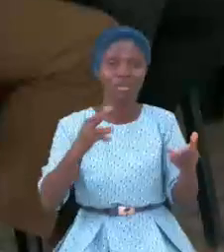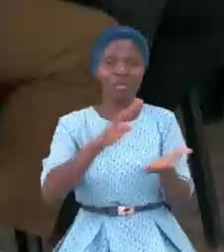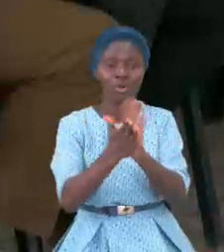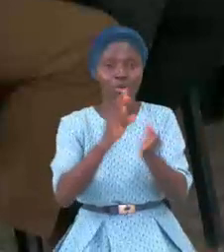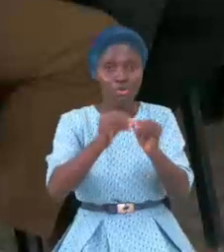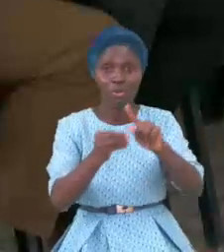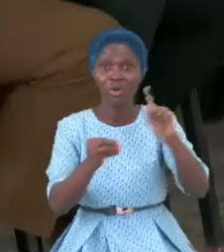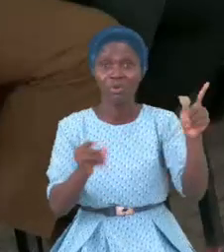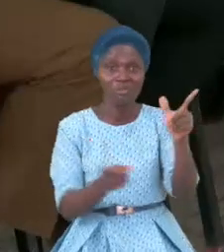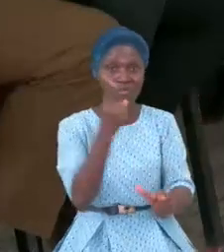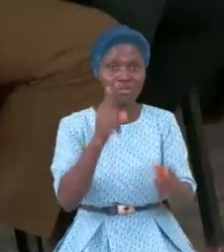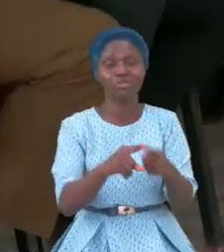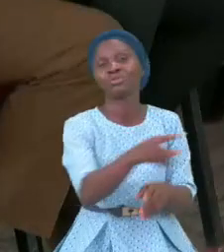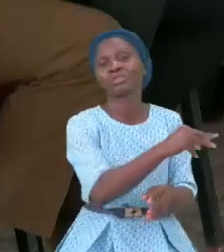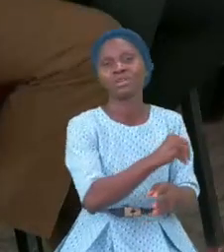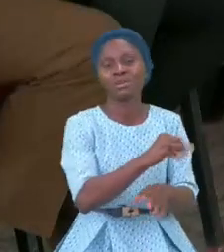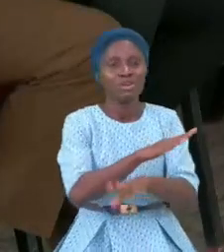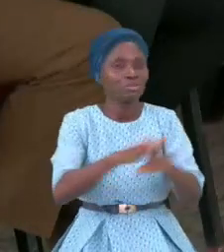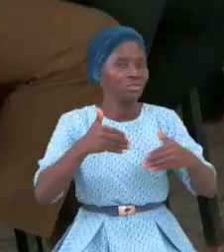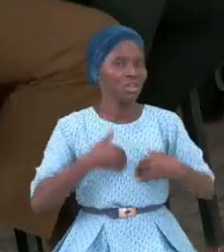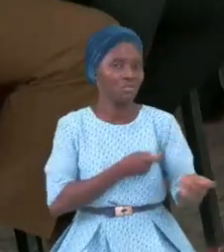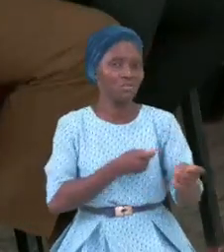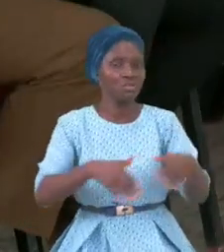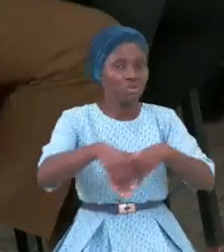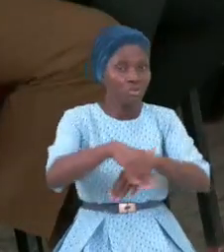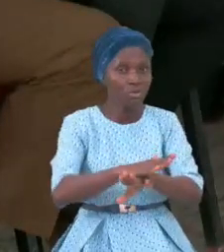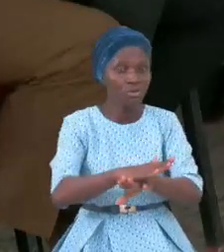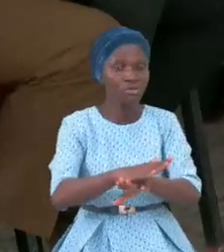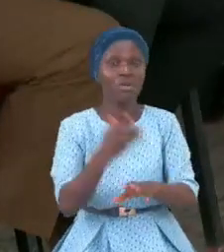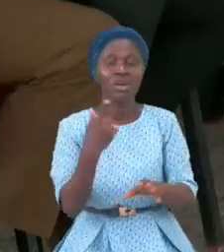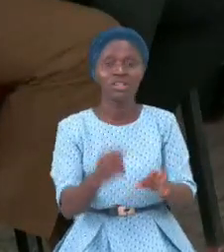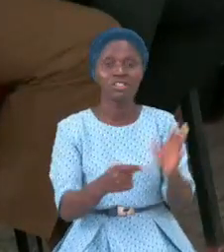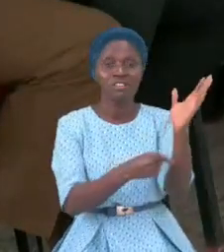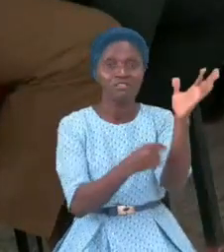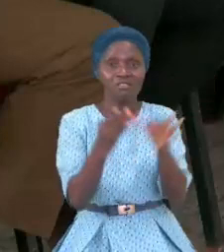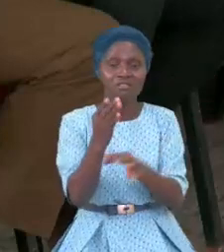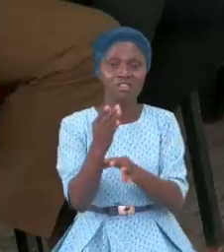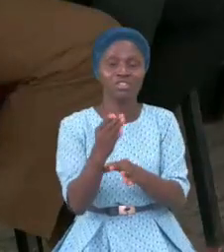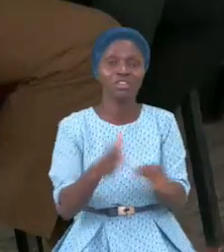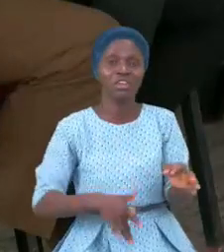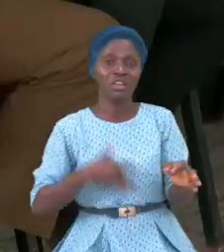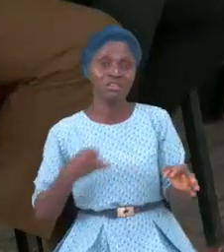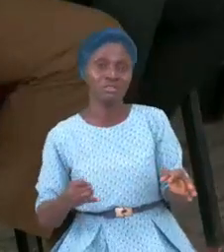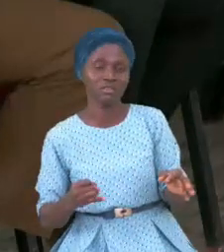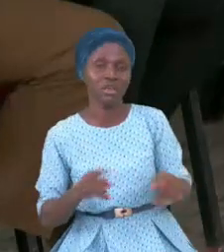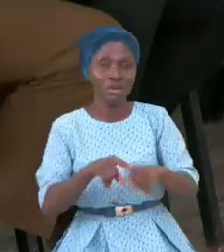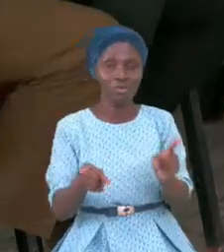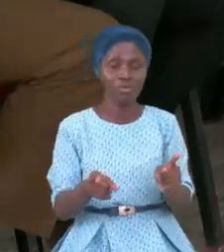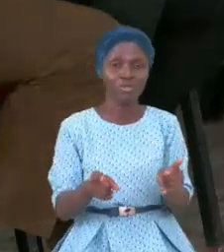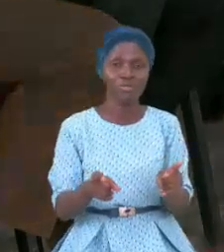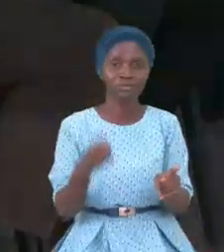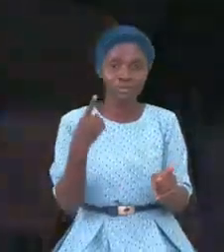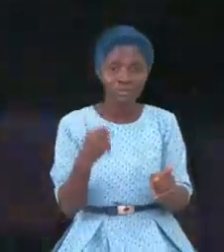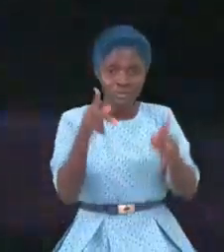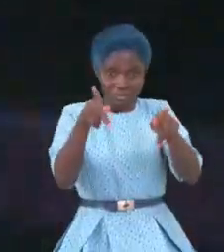do not have the mastery over the fleshly foe, but the one that has the